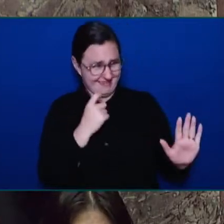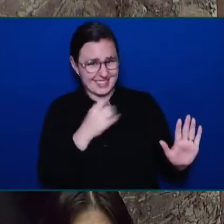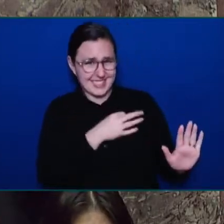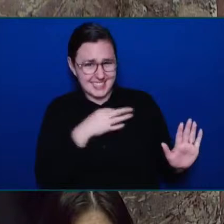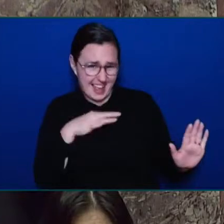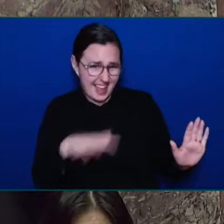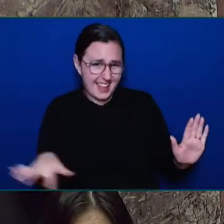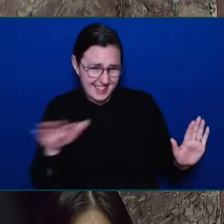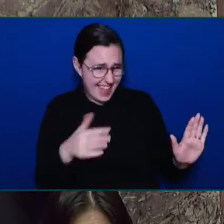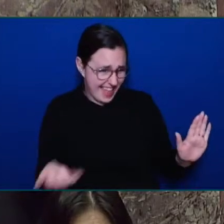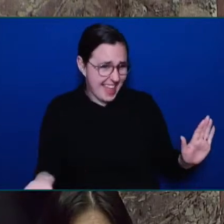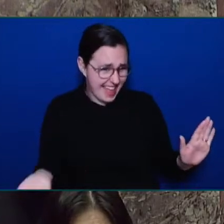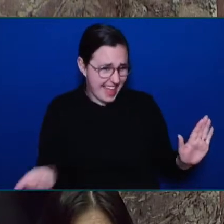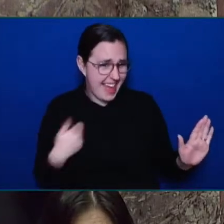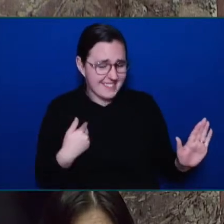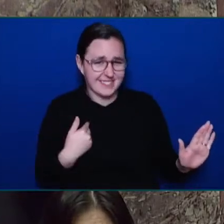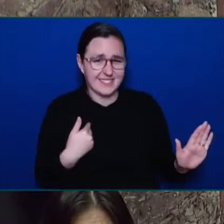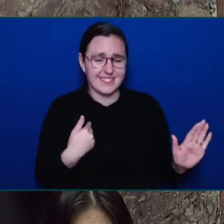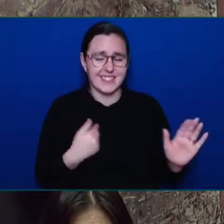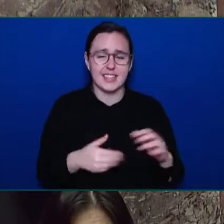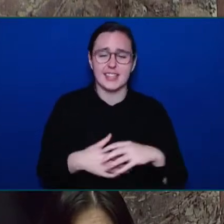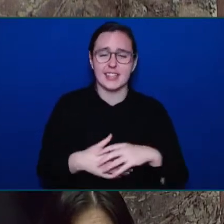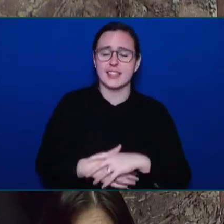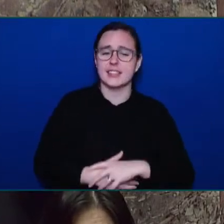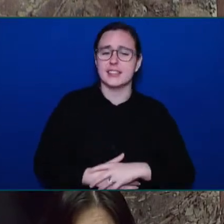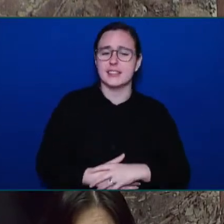And it's why we changed. Thank you.